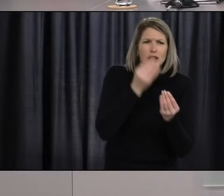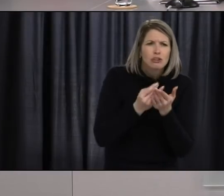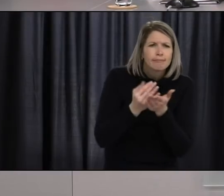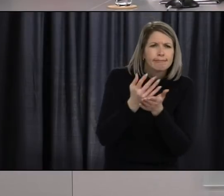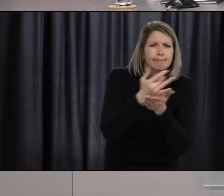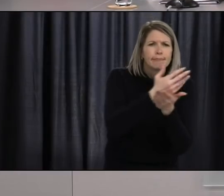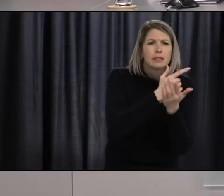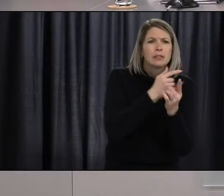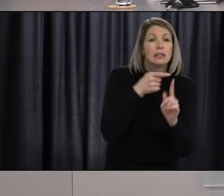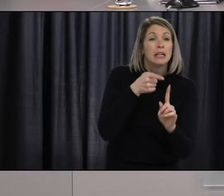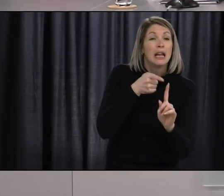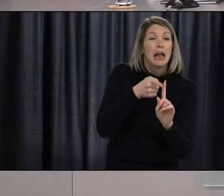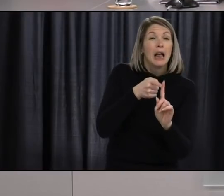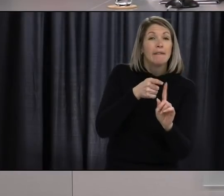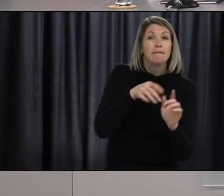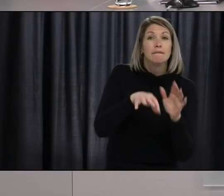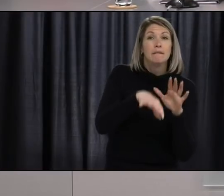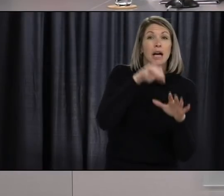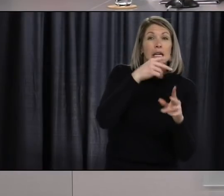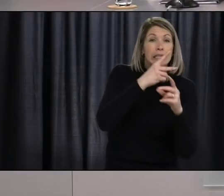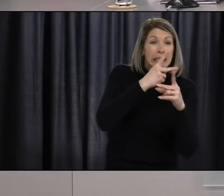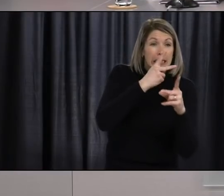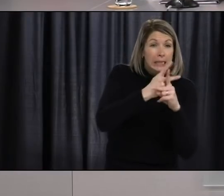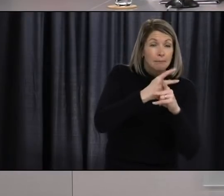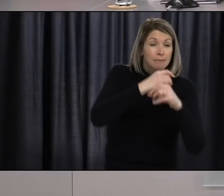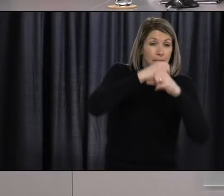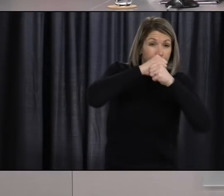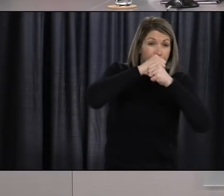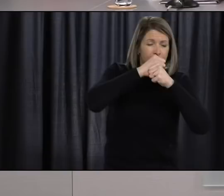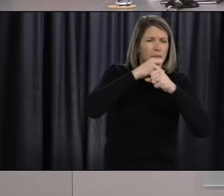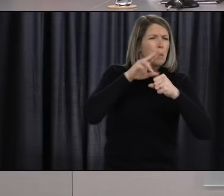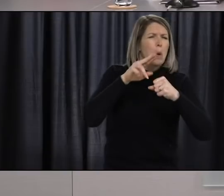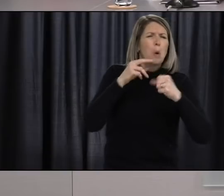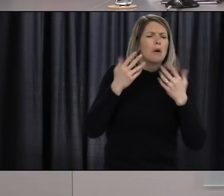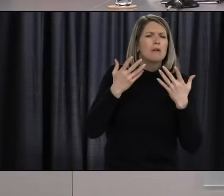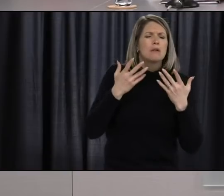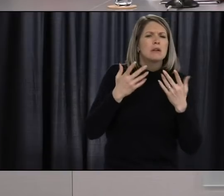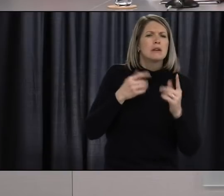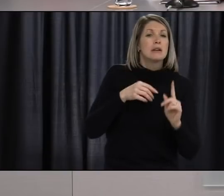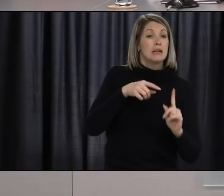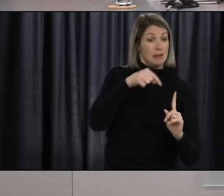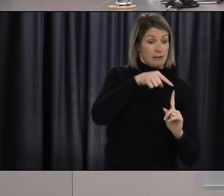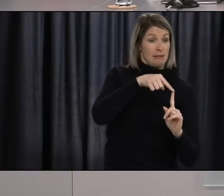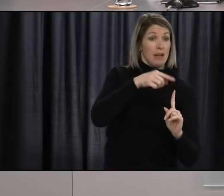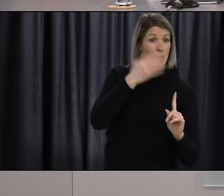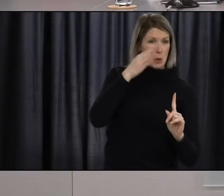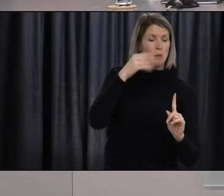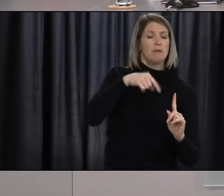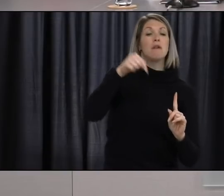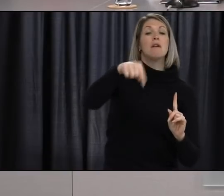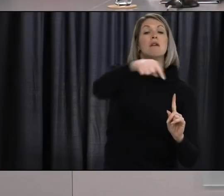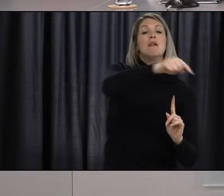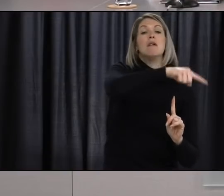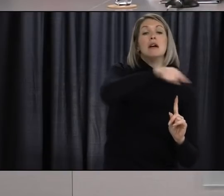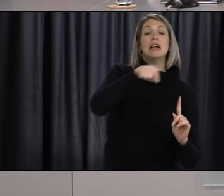glean from that contact, such as the source and all that sort of thing? So contact tracing is done,